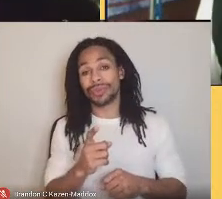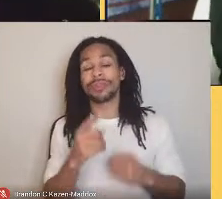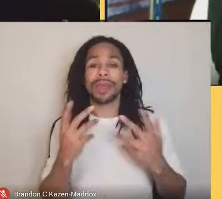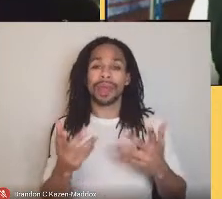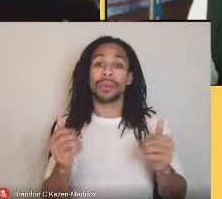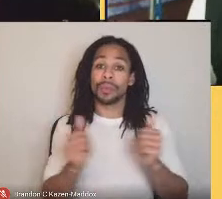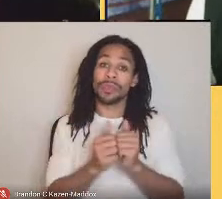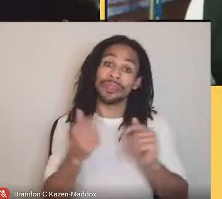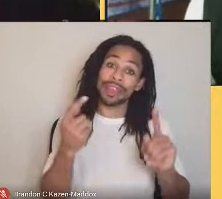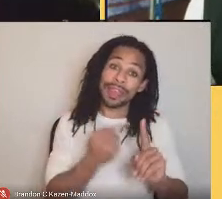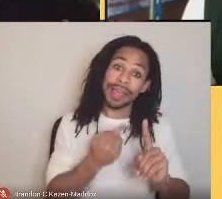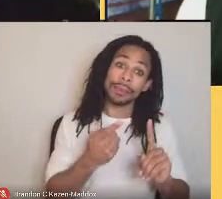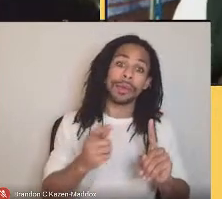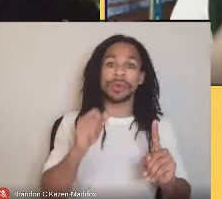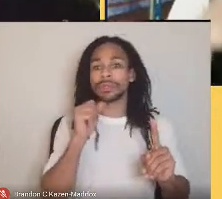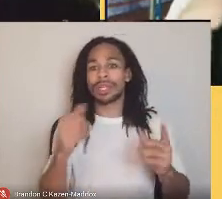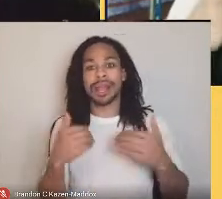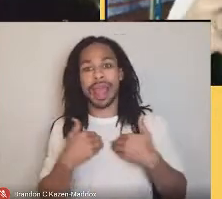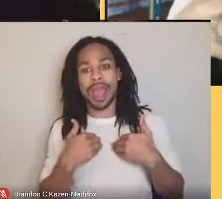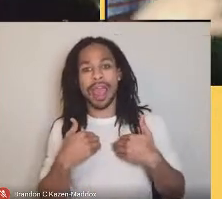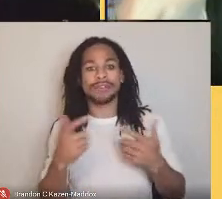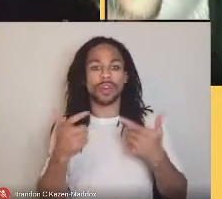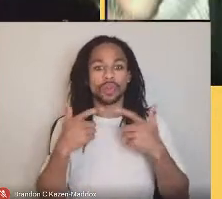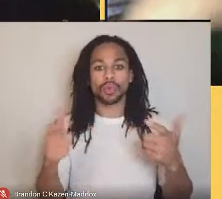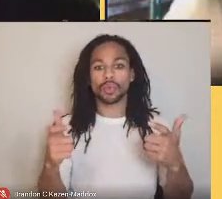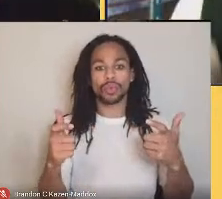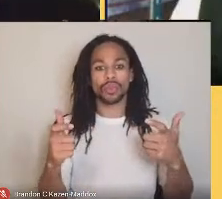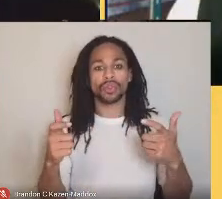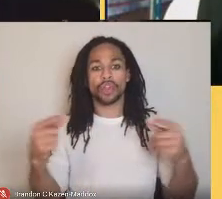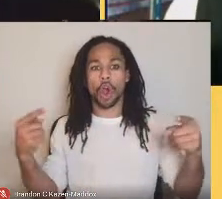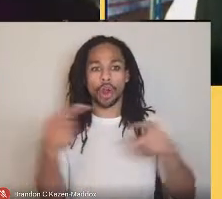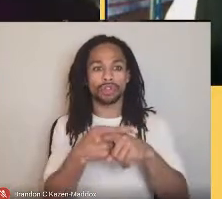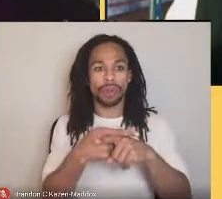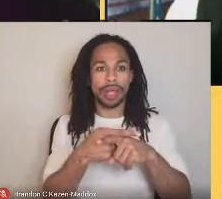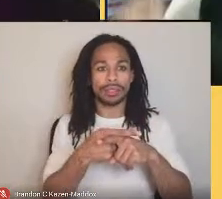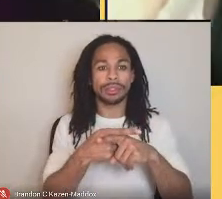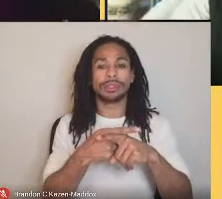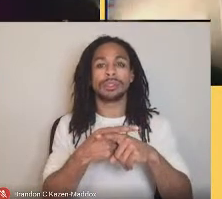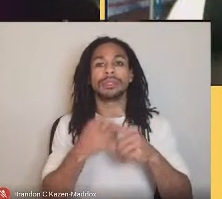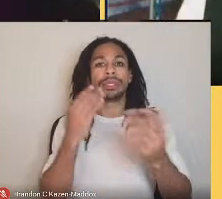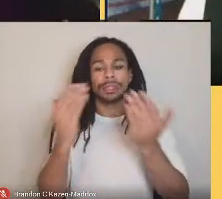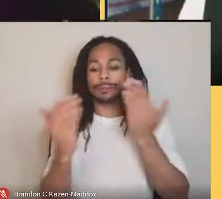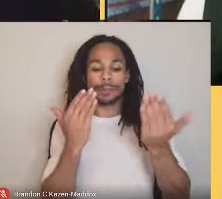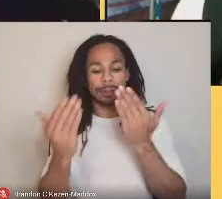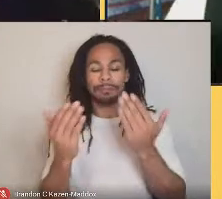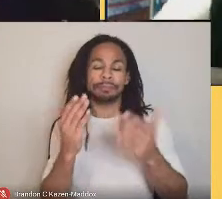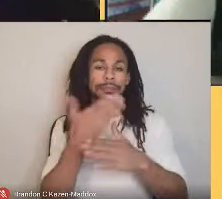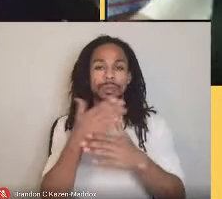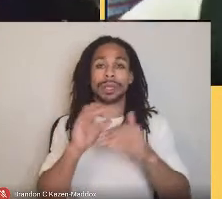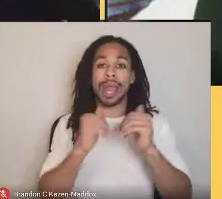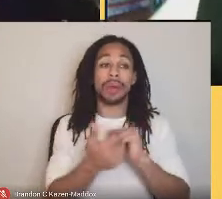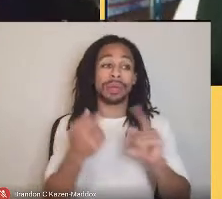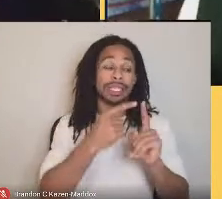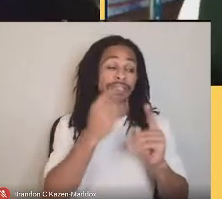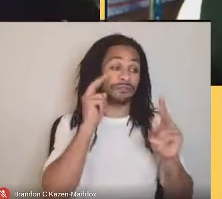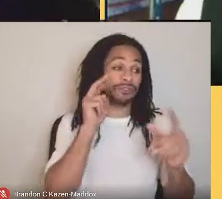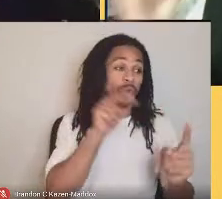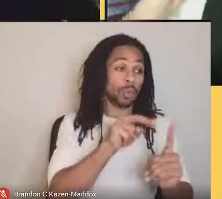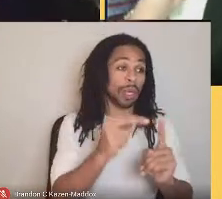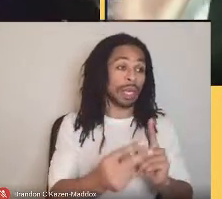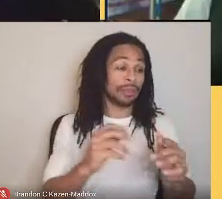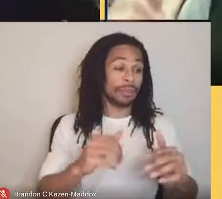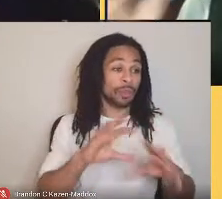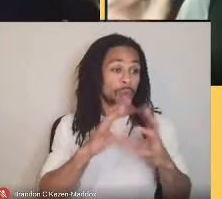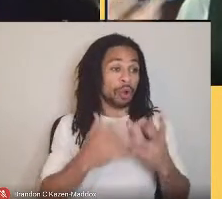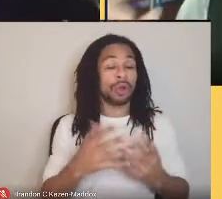with him at least, there wasn't that much of a contrast between how he's viewing things, how he's feeling, kind of the way he looks at the world. The